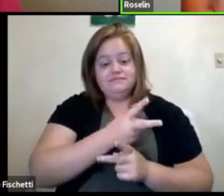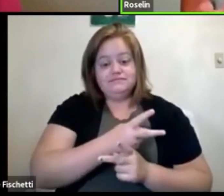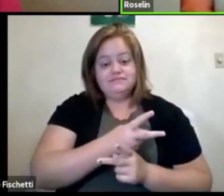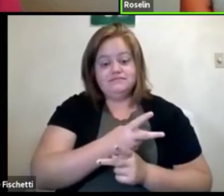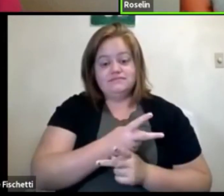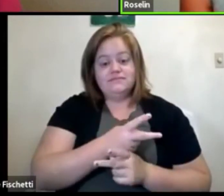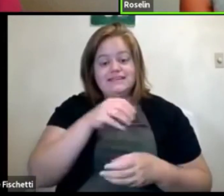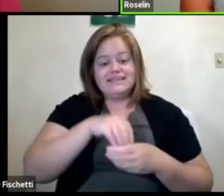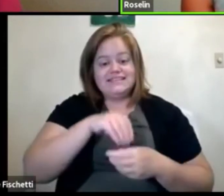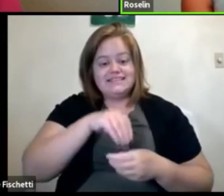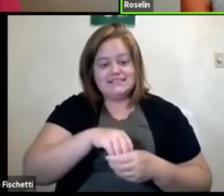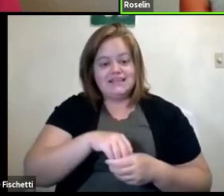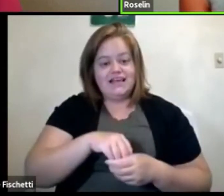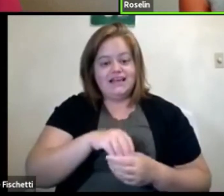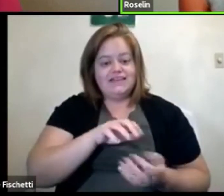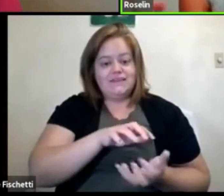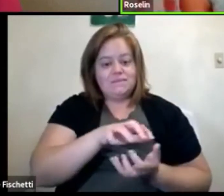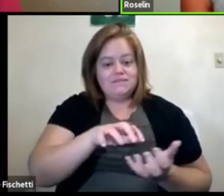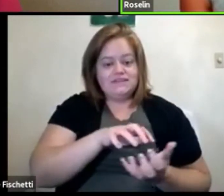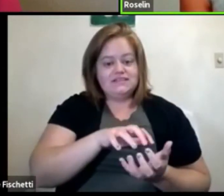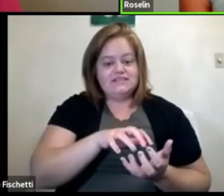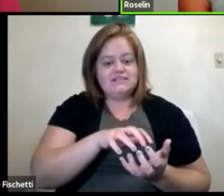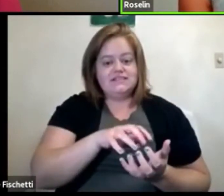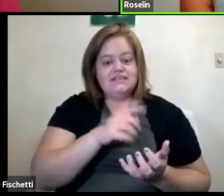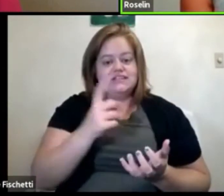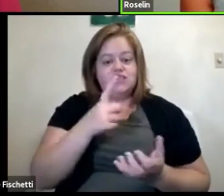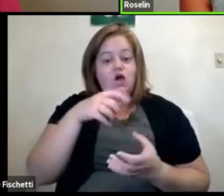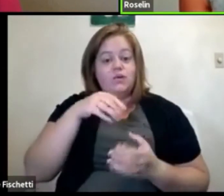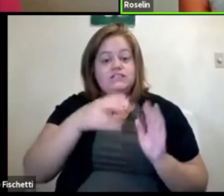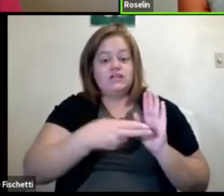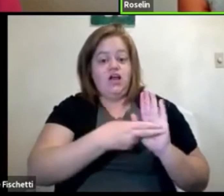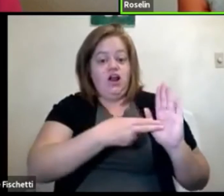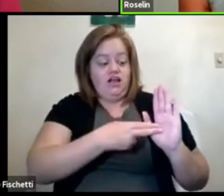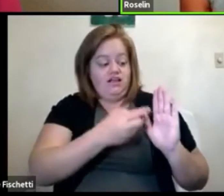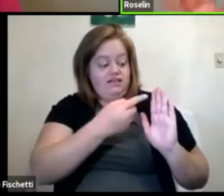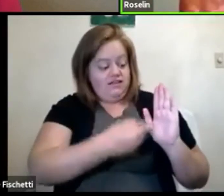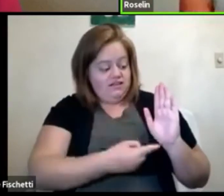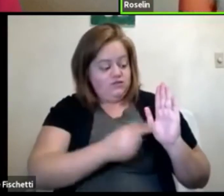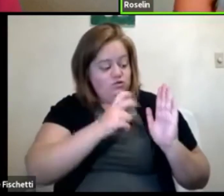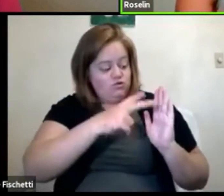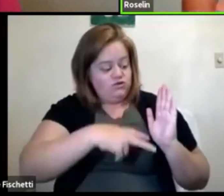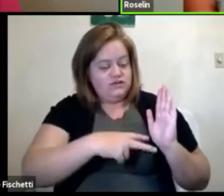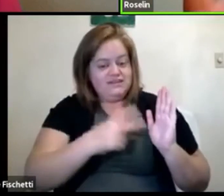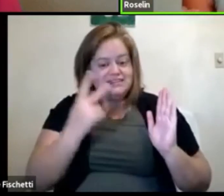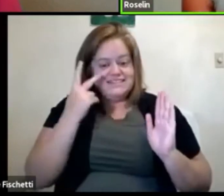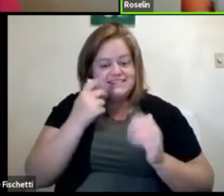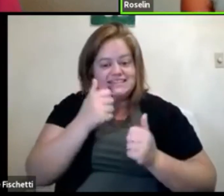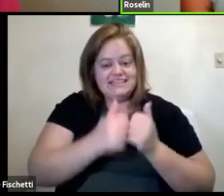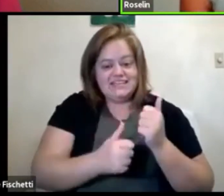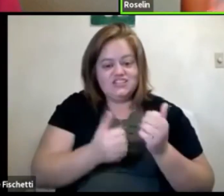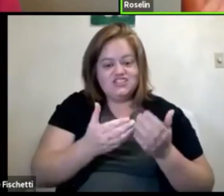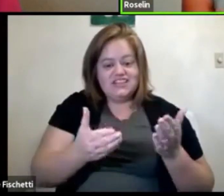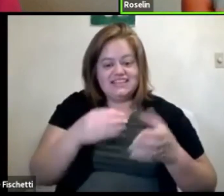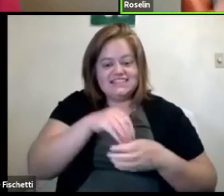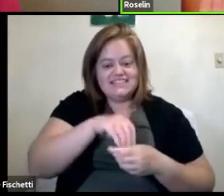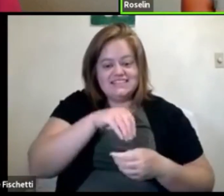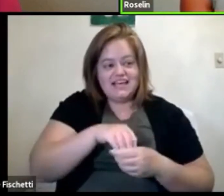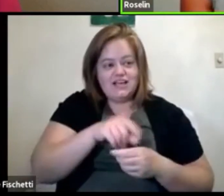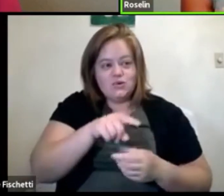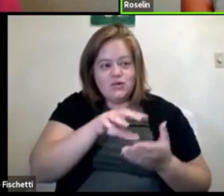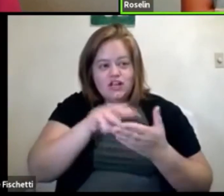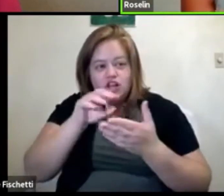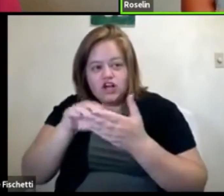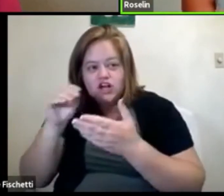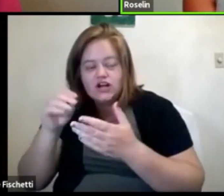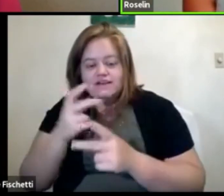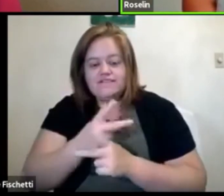ingredient composition is always in the pack. So everyone can look up what each of the ingredients are, so you can start learning about,